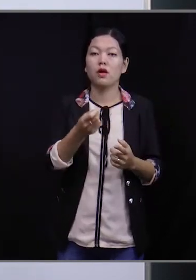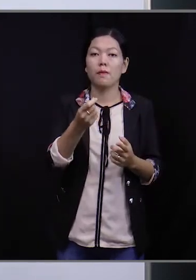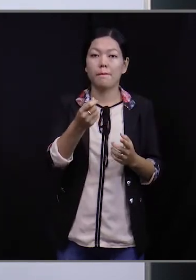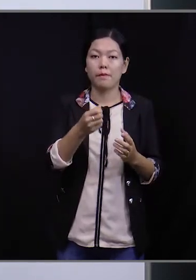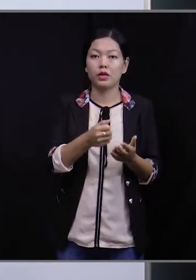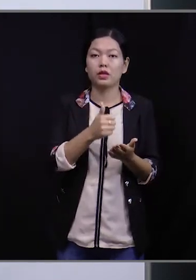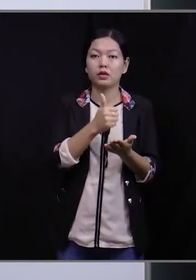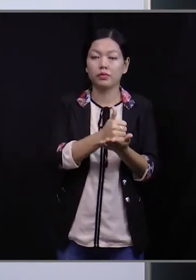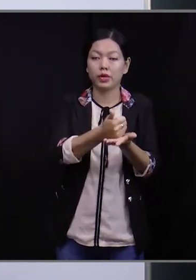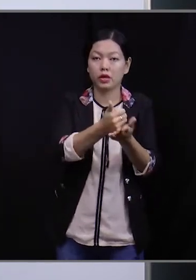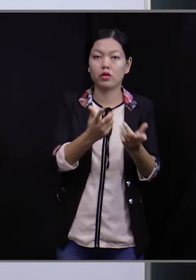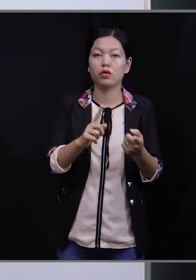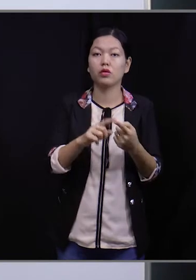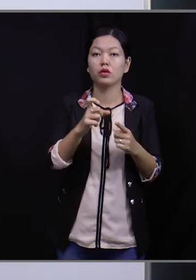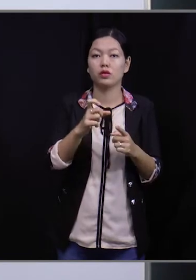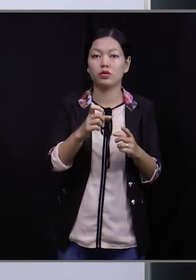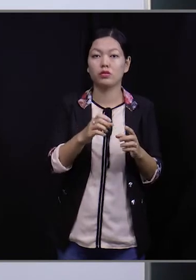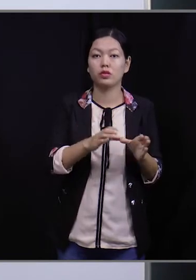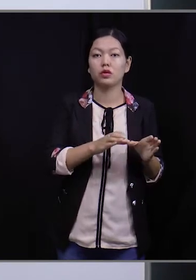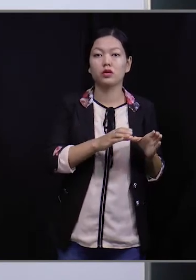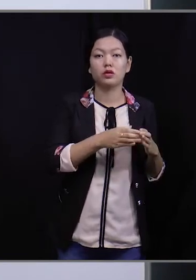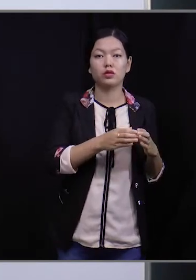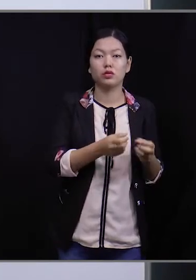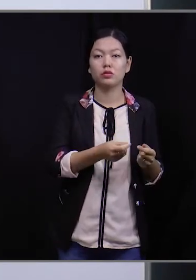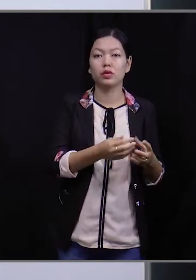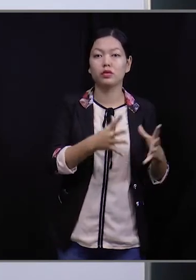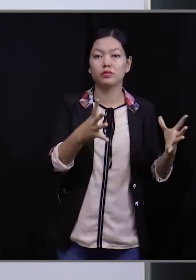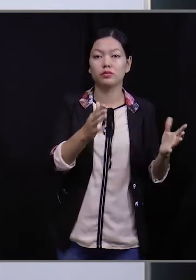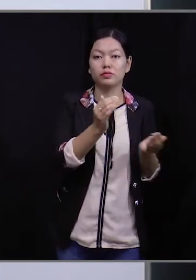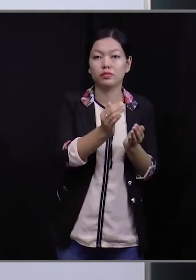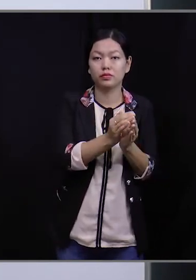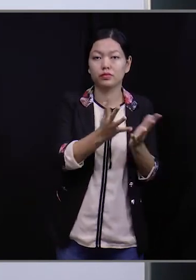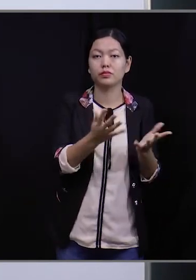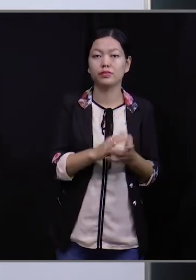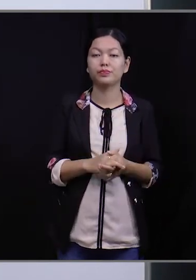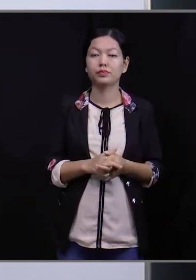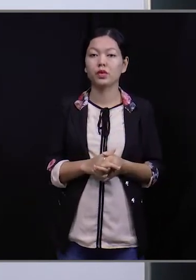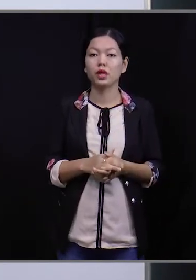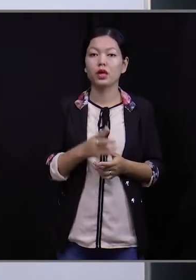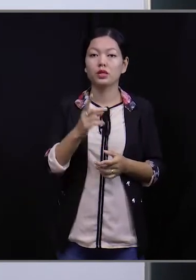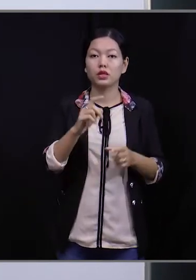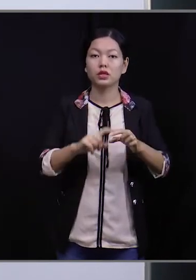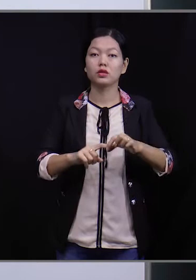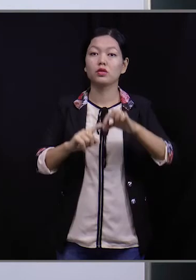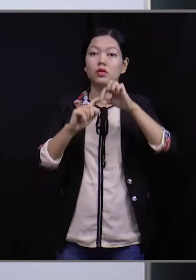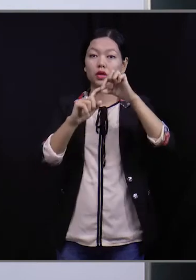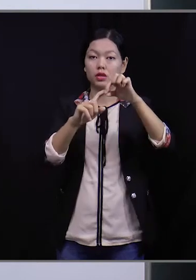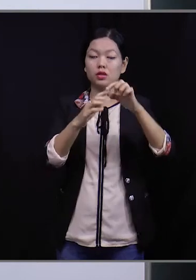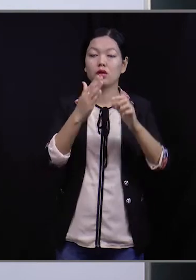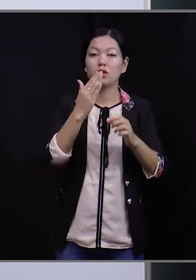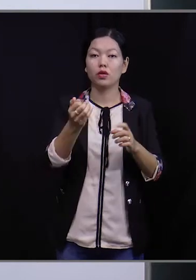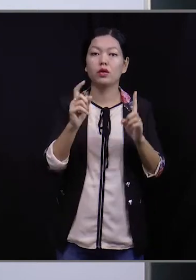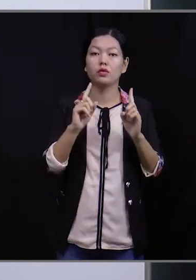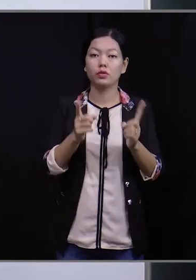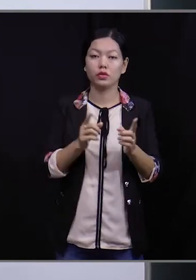the economy. It is called quality because the measure aims at